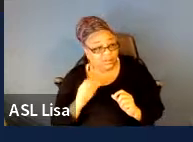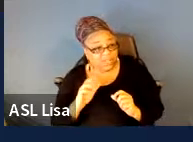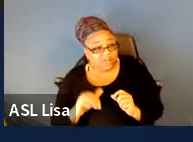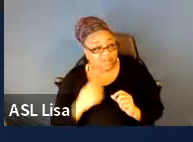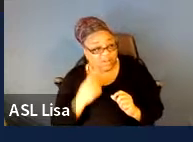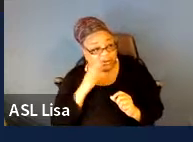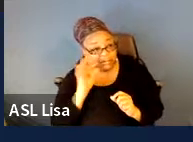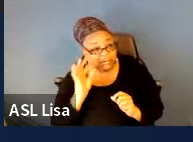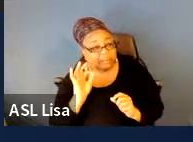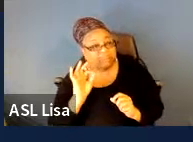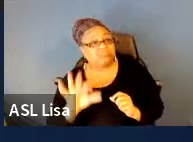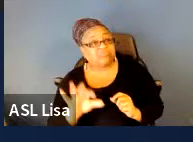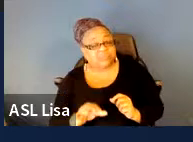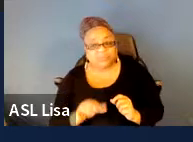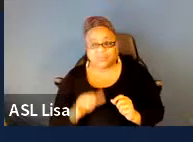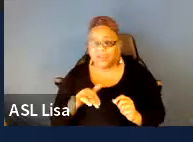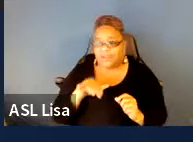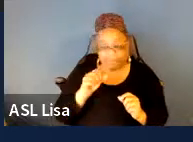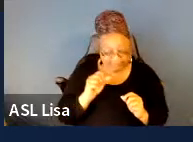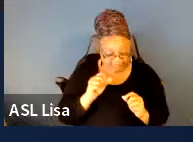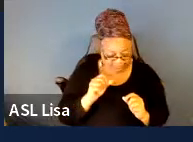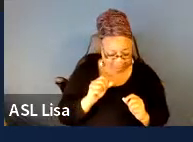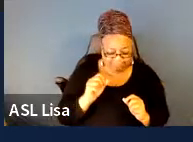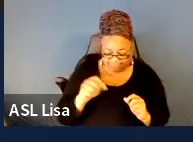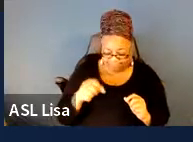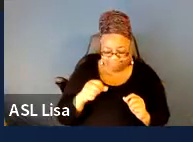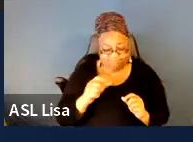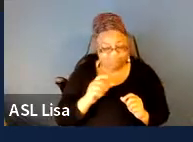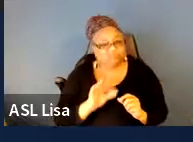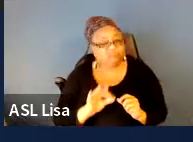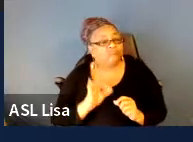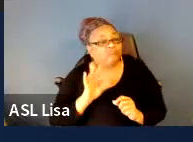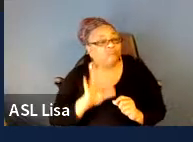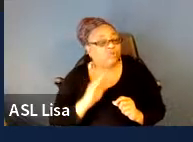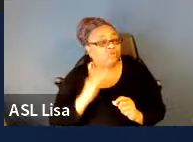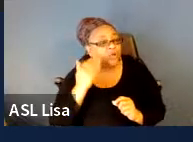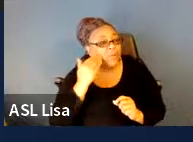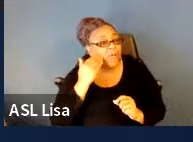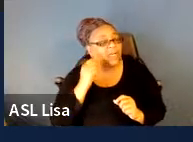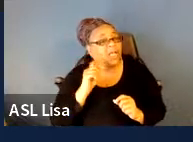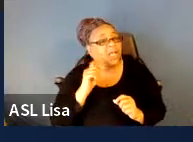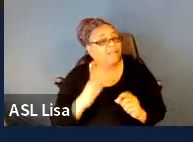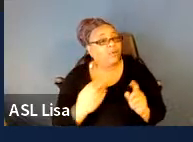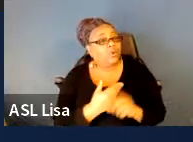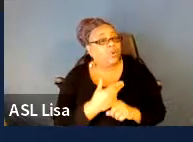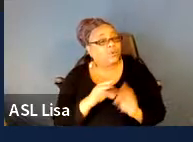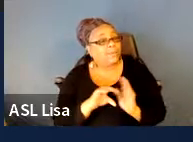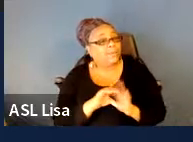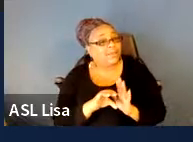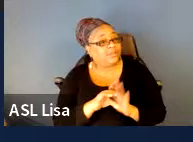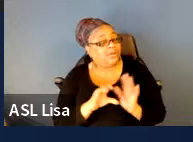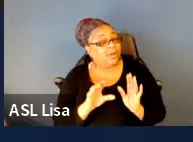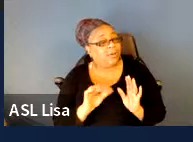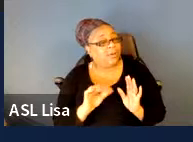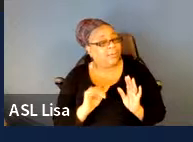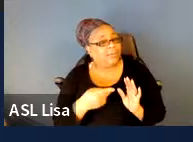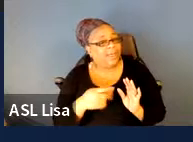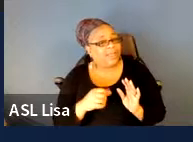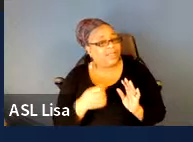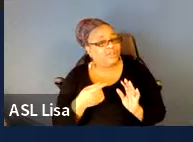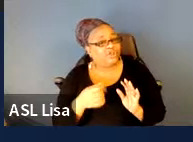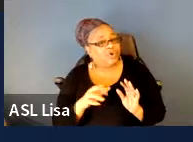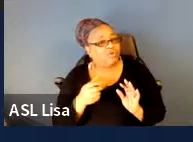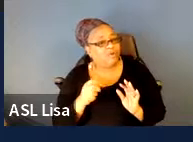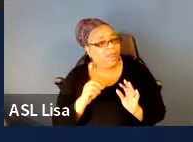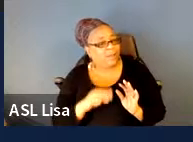I was just going to say that just a reminder that, like, let's say you do decide to use a pictogram to designate a